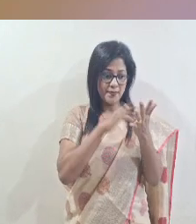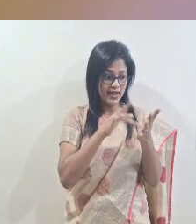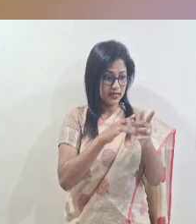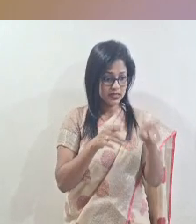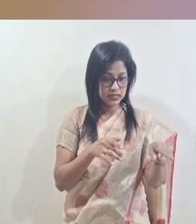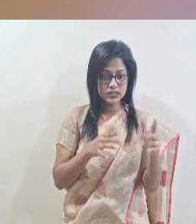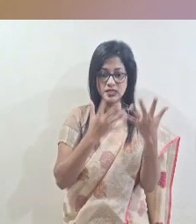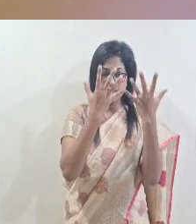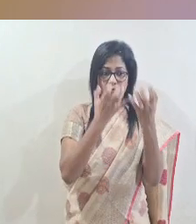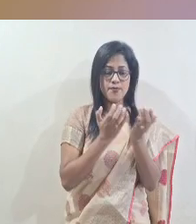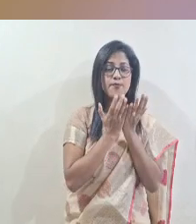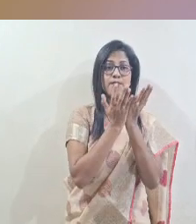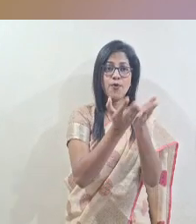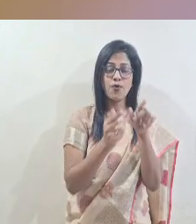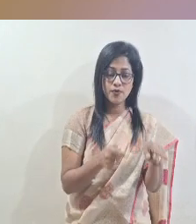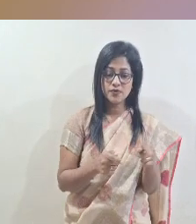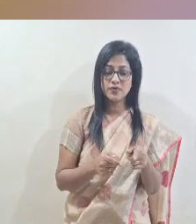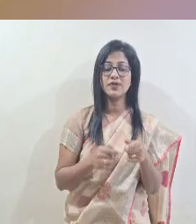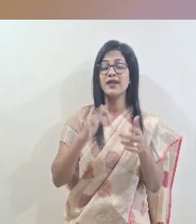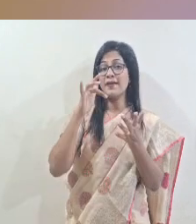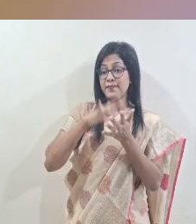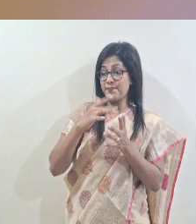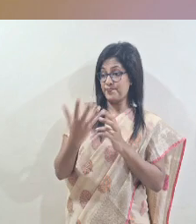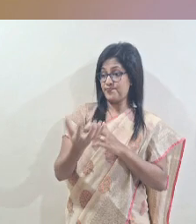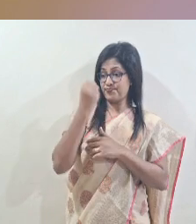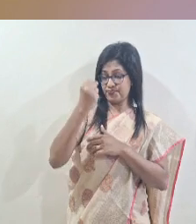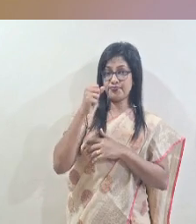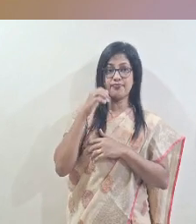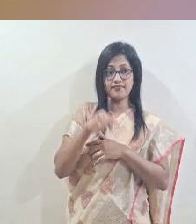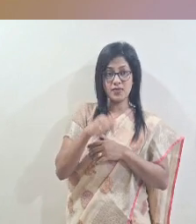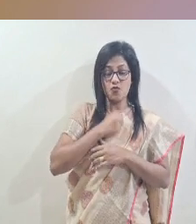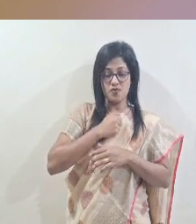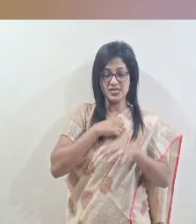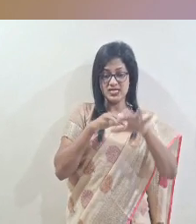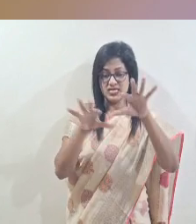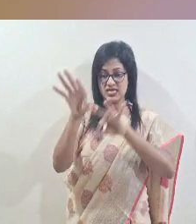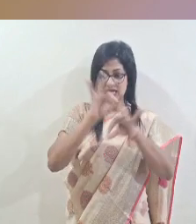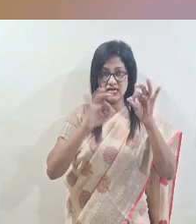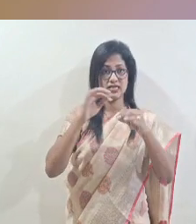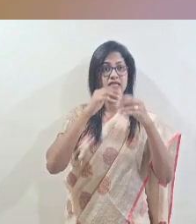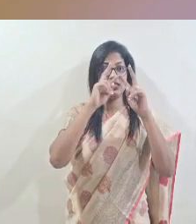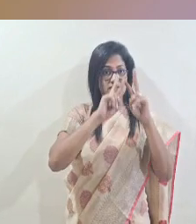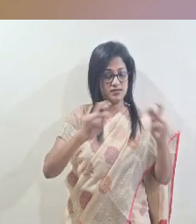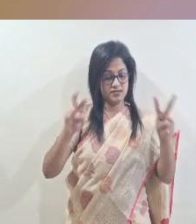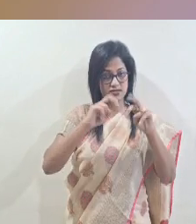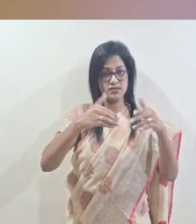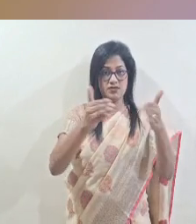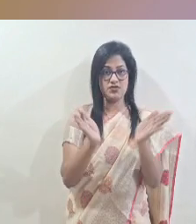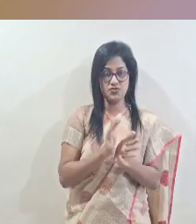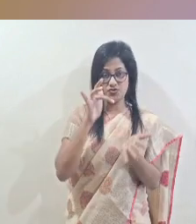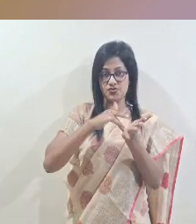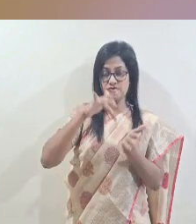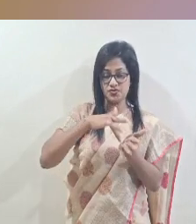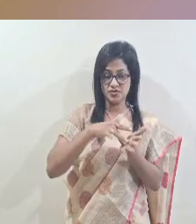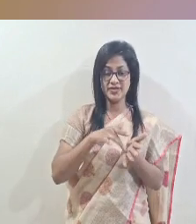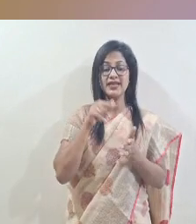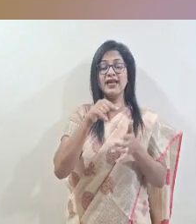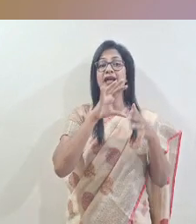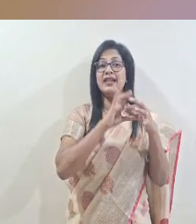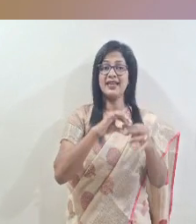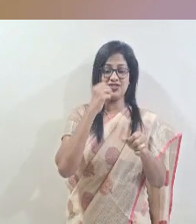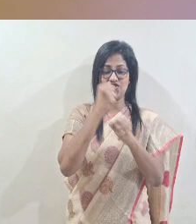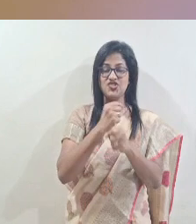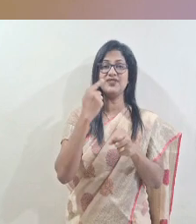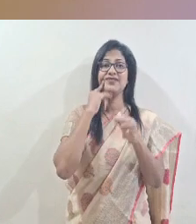ports around the candidate port location in our selected study area. And for that, we have used a